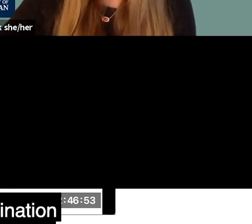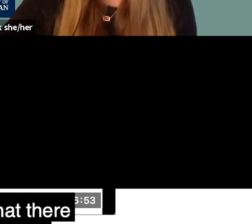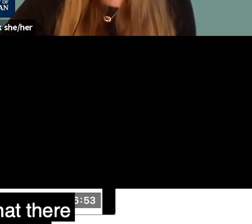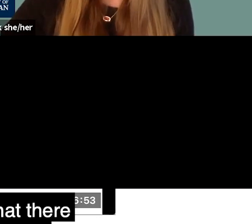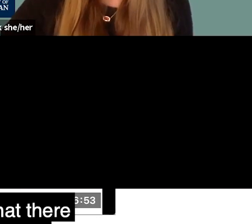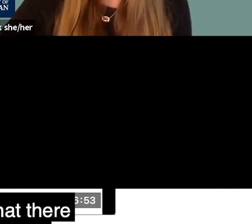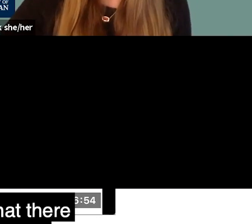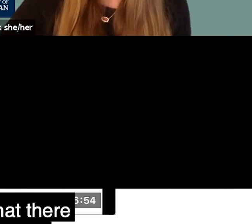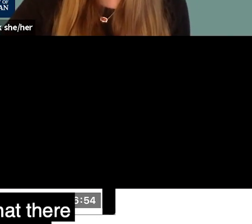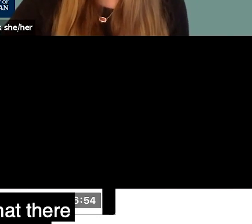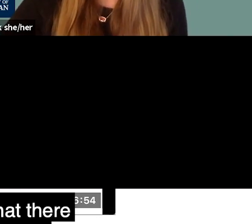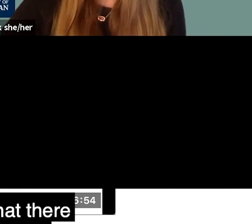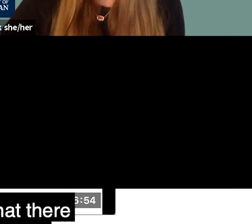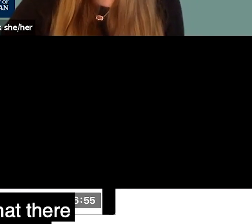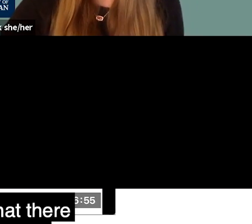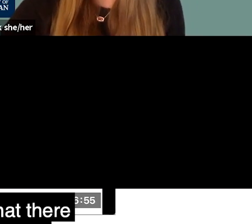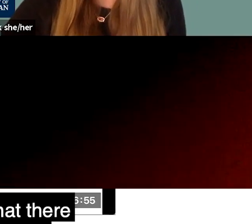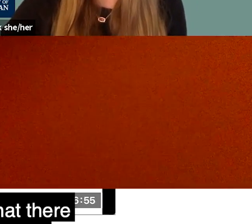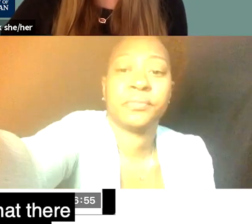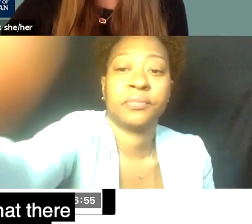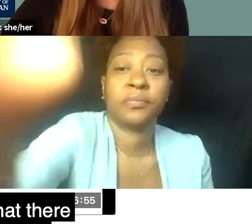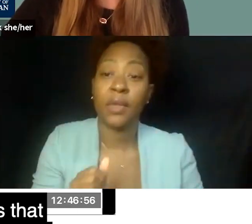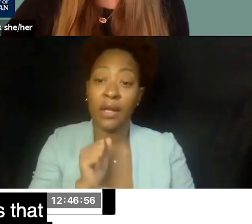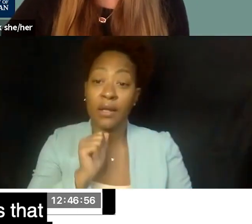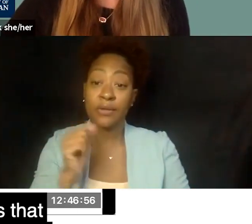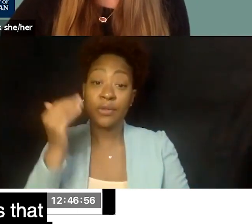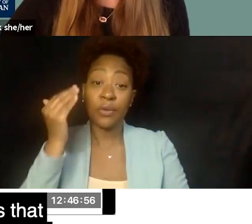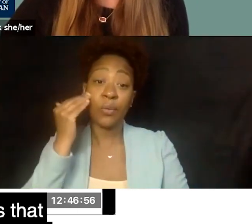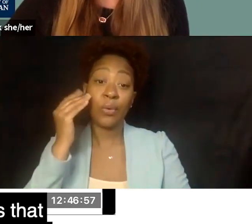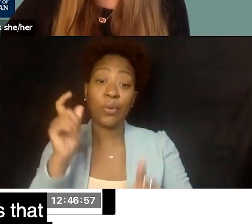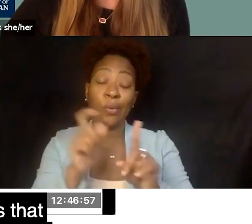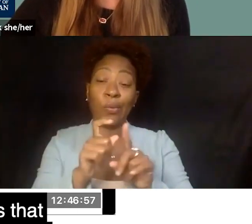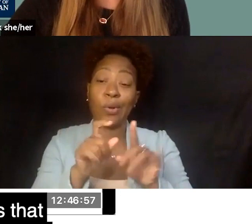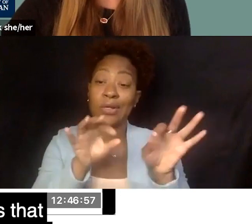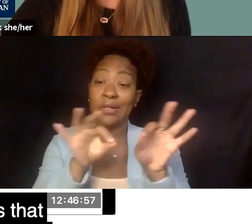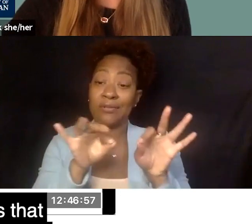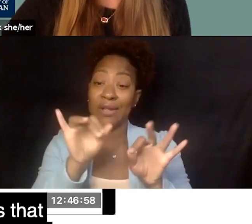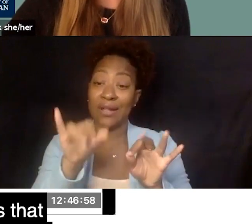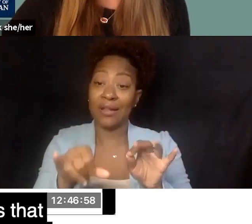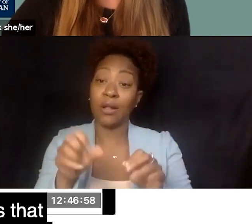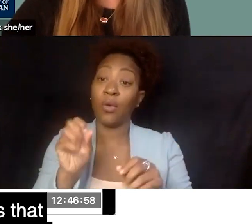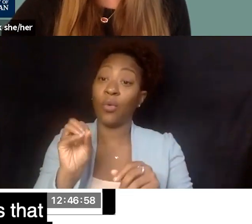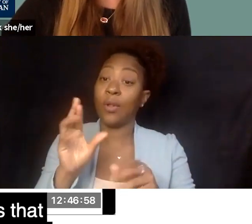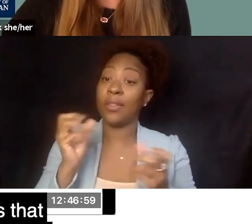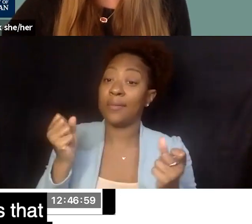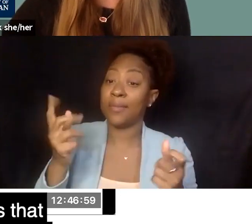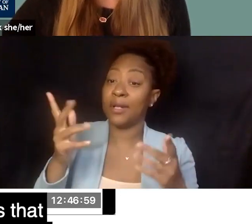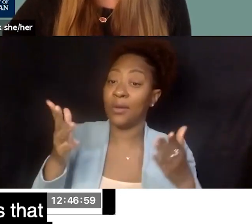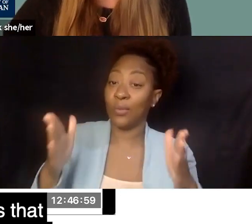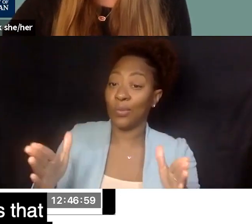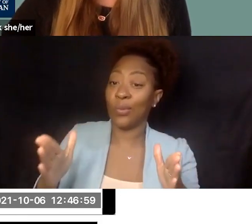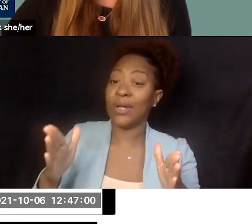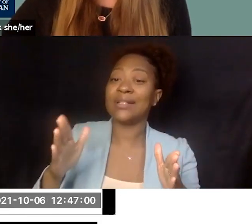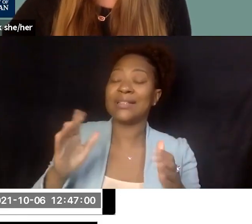existed, but I was unaware that there was a word to define it or the many ways that ableism manifests itself in the norms of